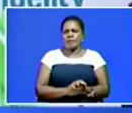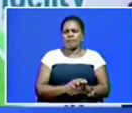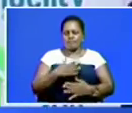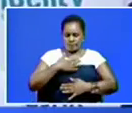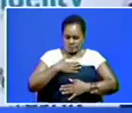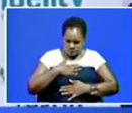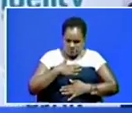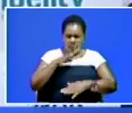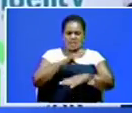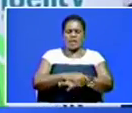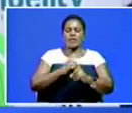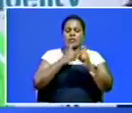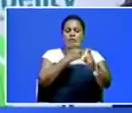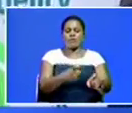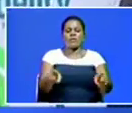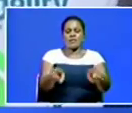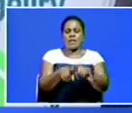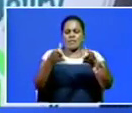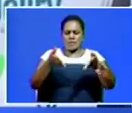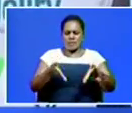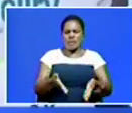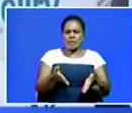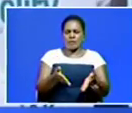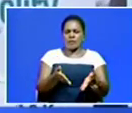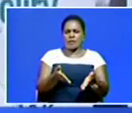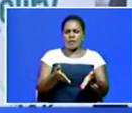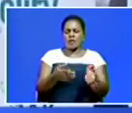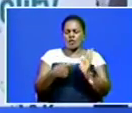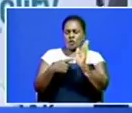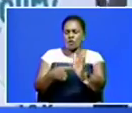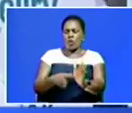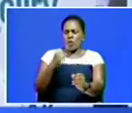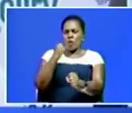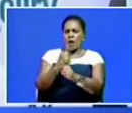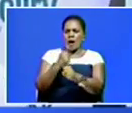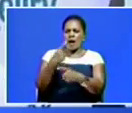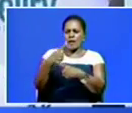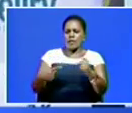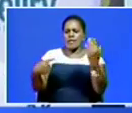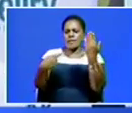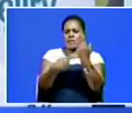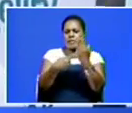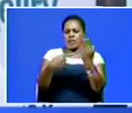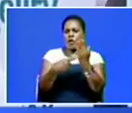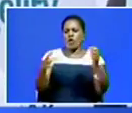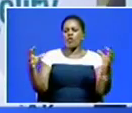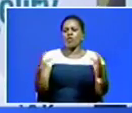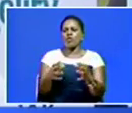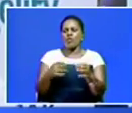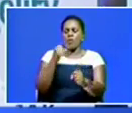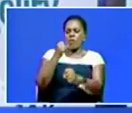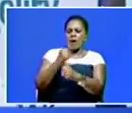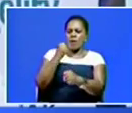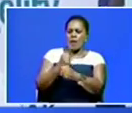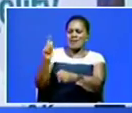to get a reward like this. But it's a reflection on the work of the technical bench and the players, how hard they've been working in